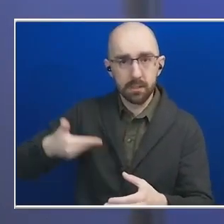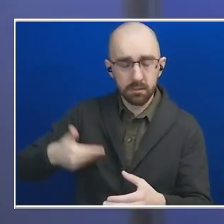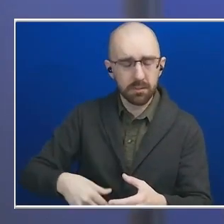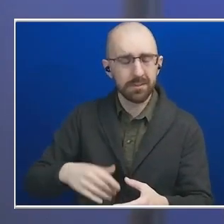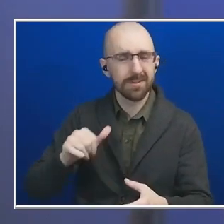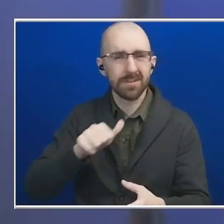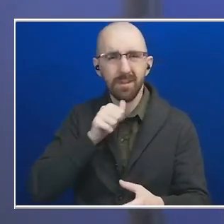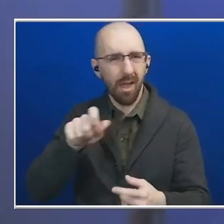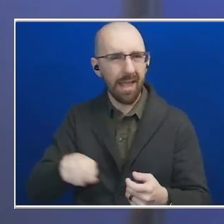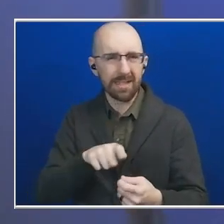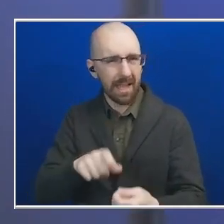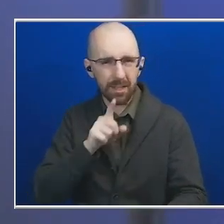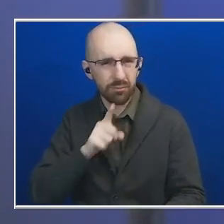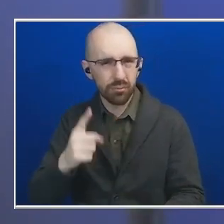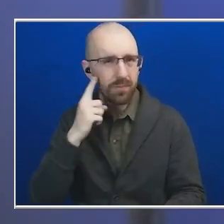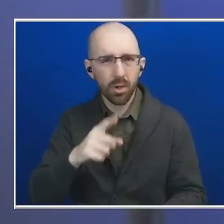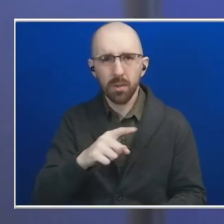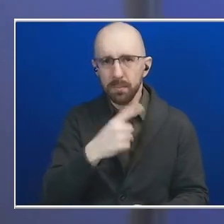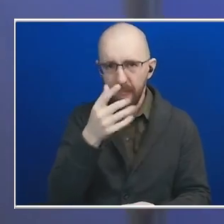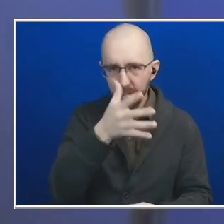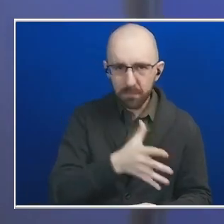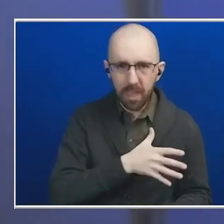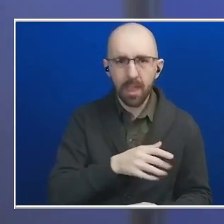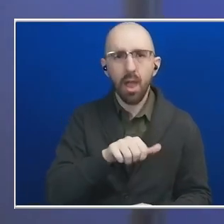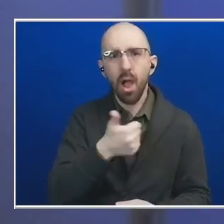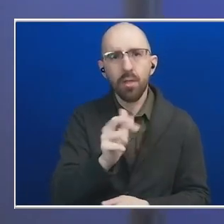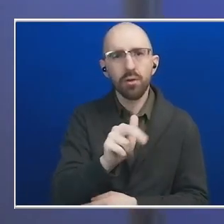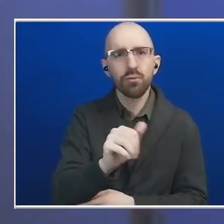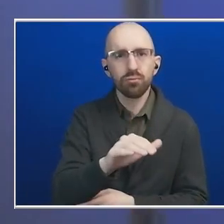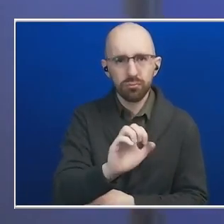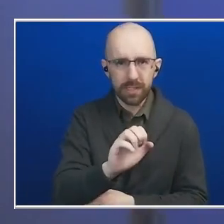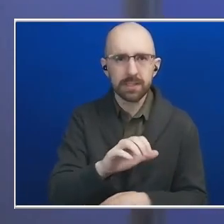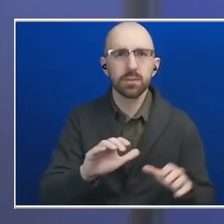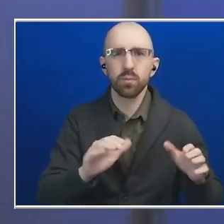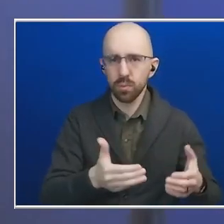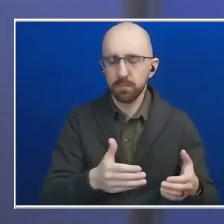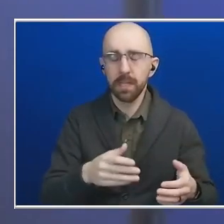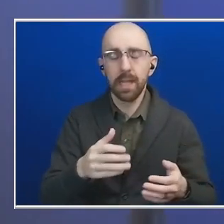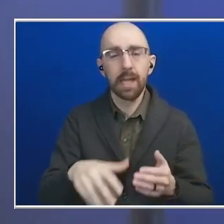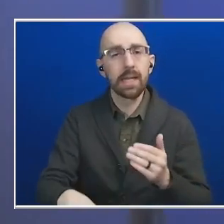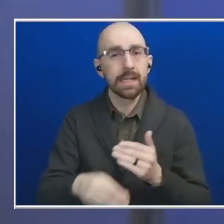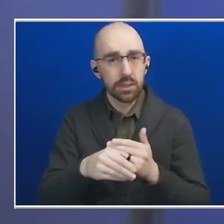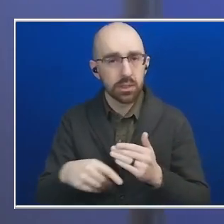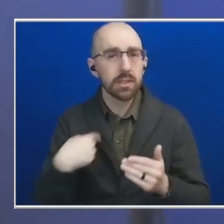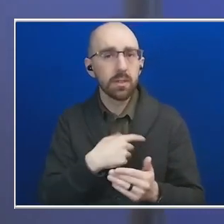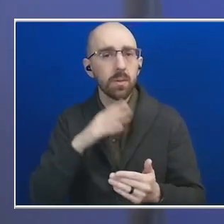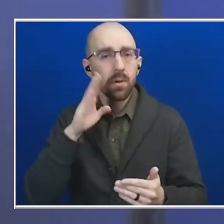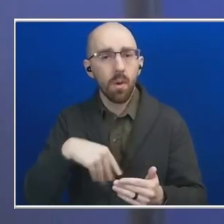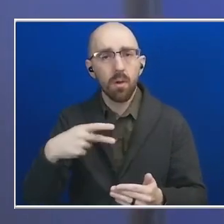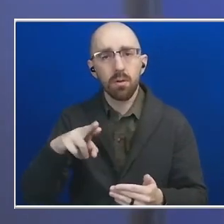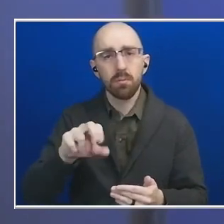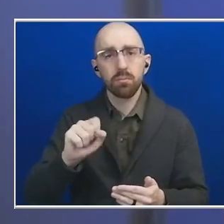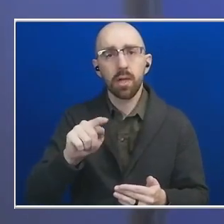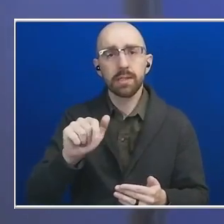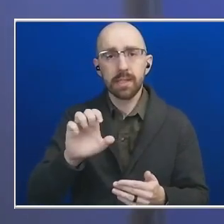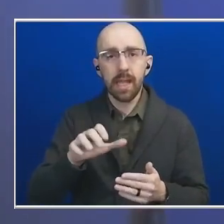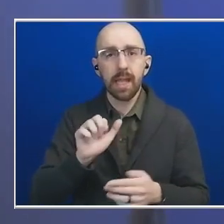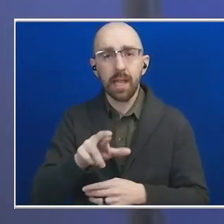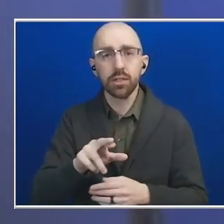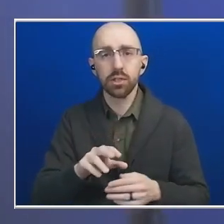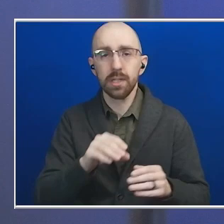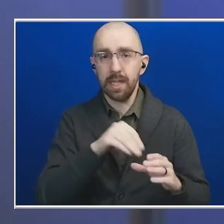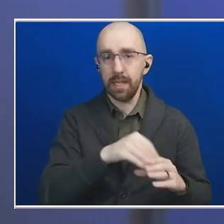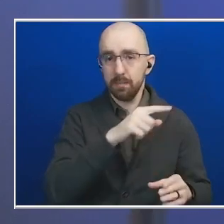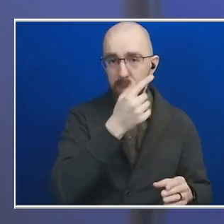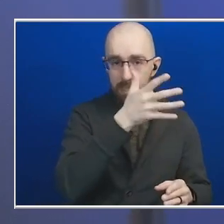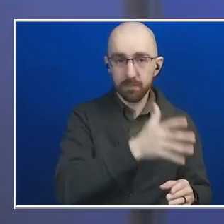for black men and men of other racial groups. Additionally, we know prostate cancers in black men tend to develop in the front or anterior